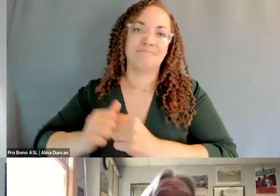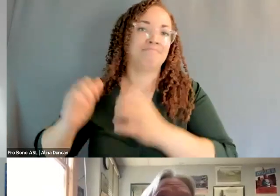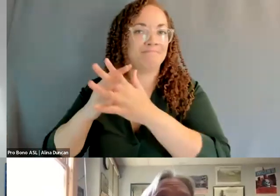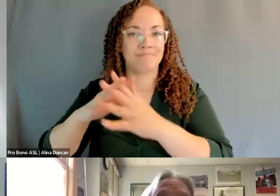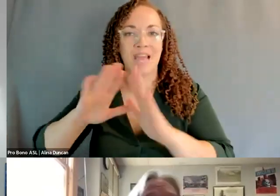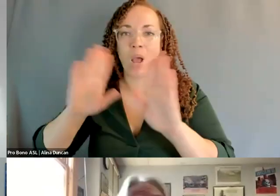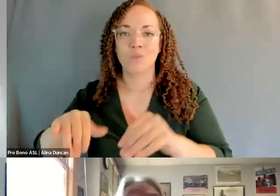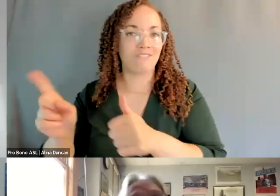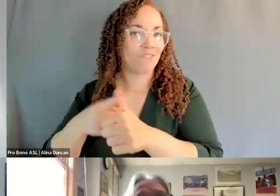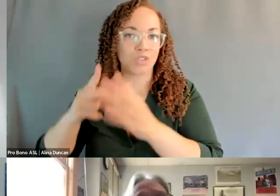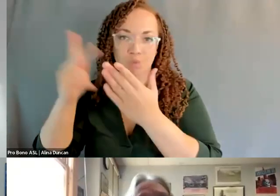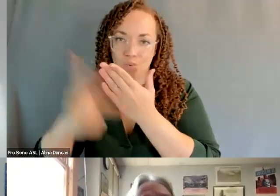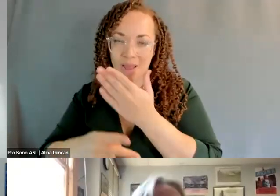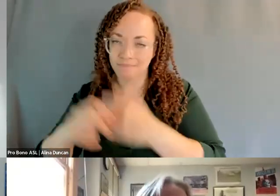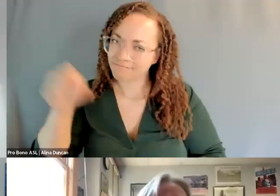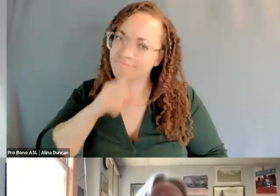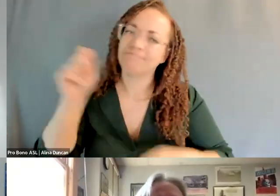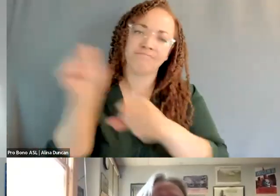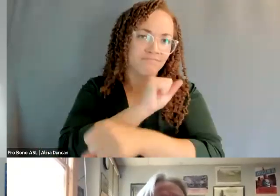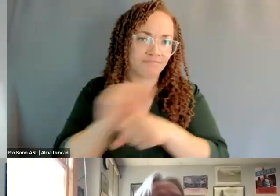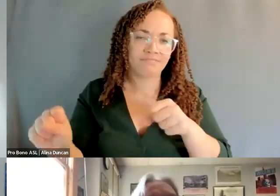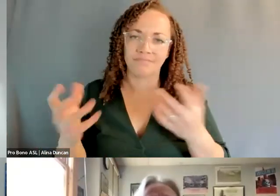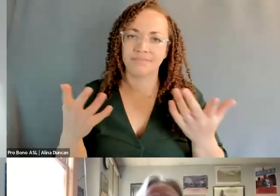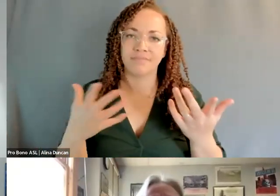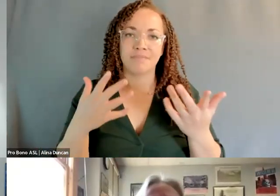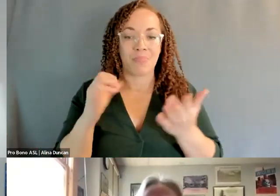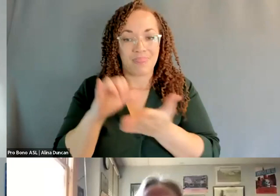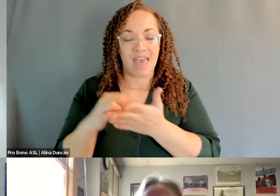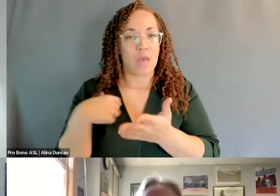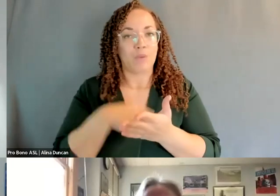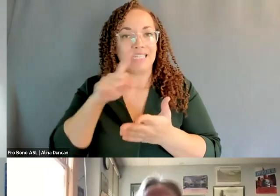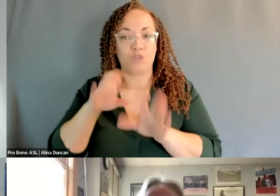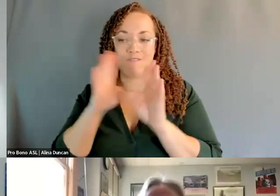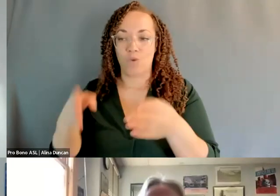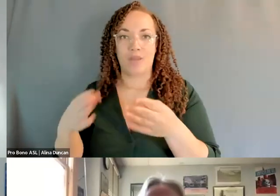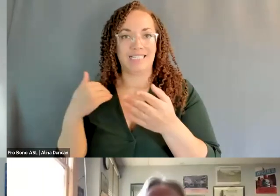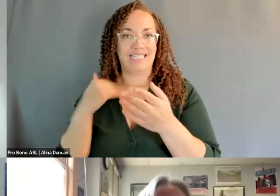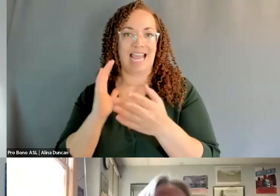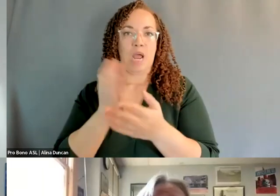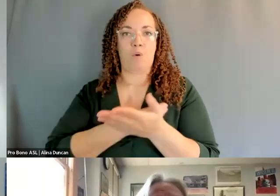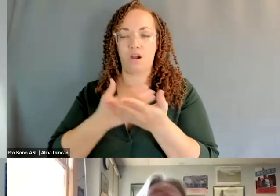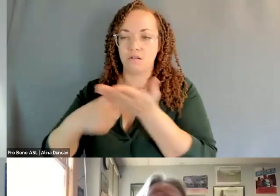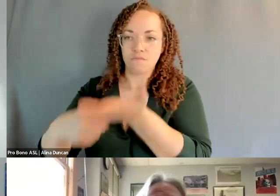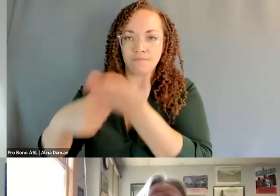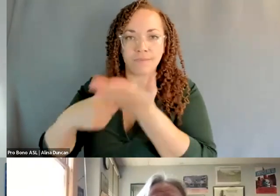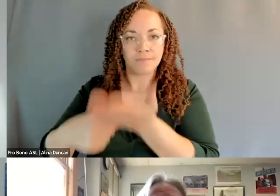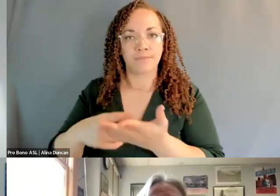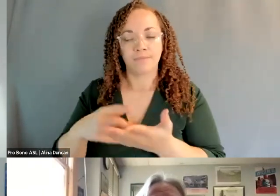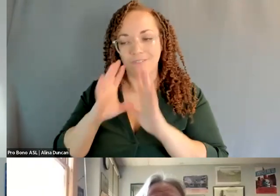are. And that's where we really need to refocus our debate and refocus our